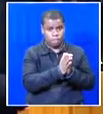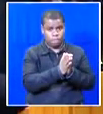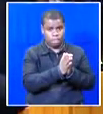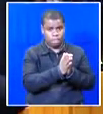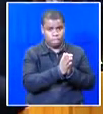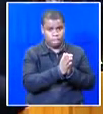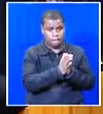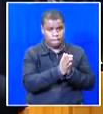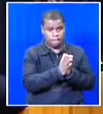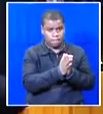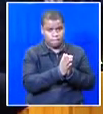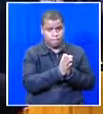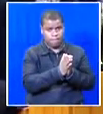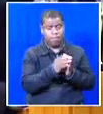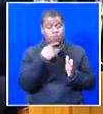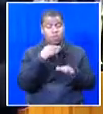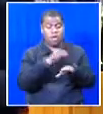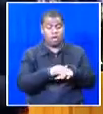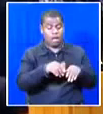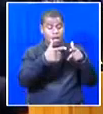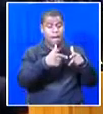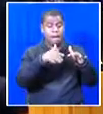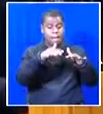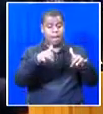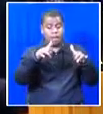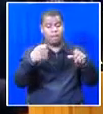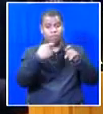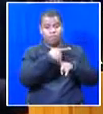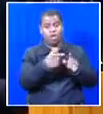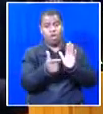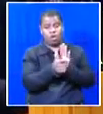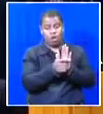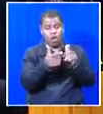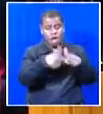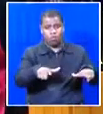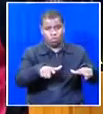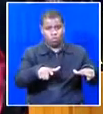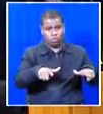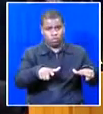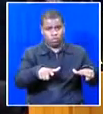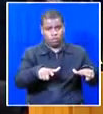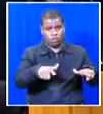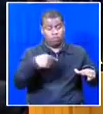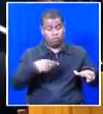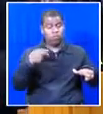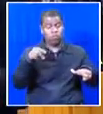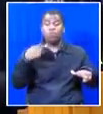so-called unparliamentary language here. You said yourself you are going to the